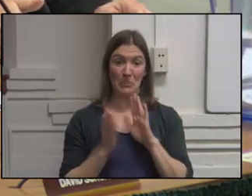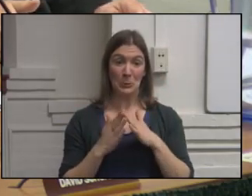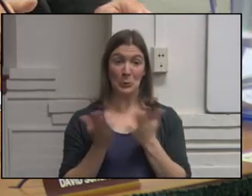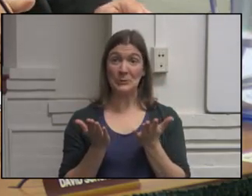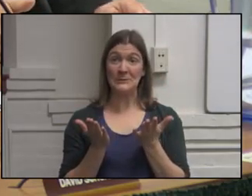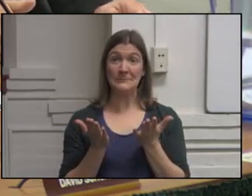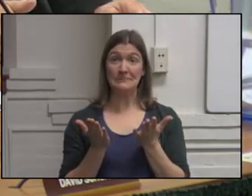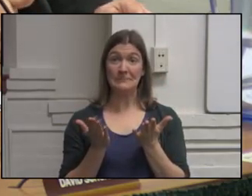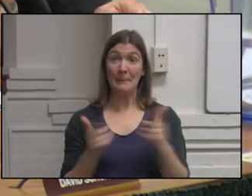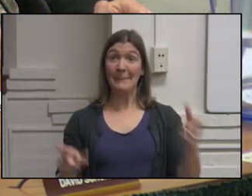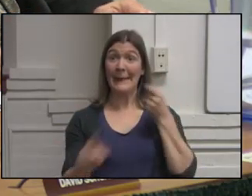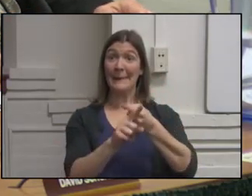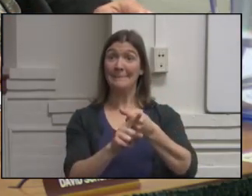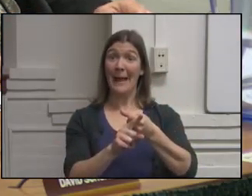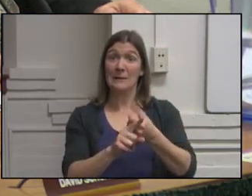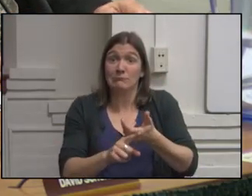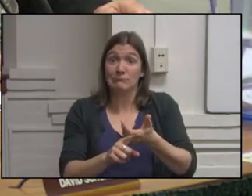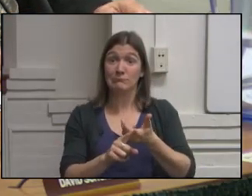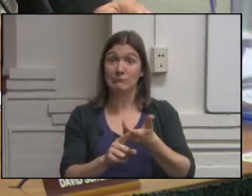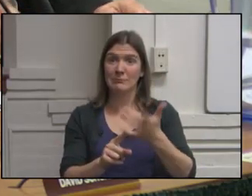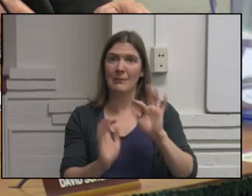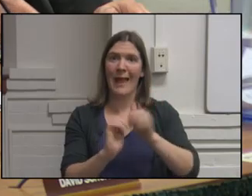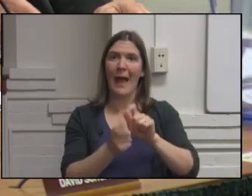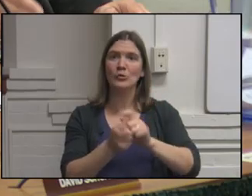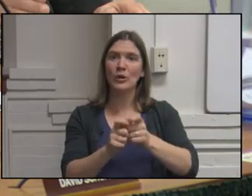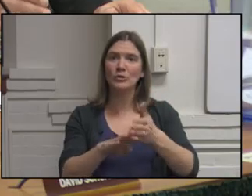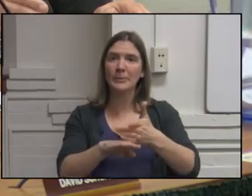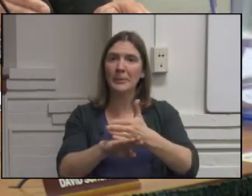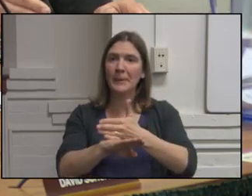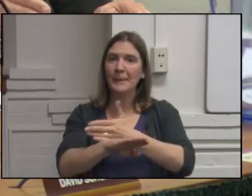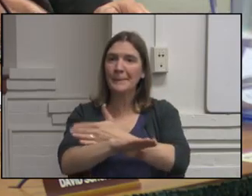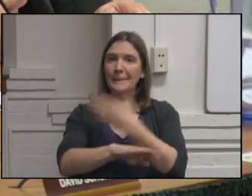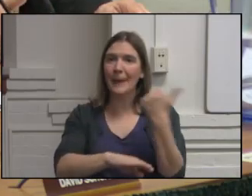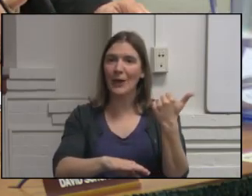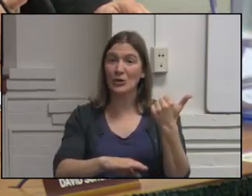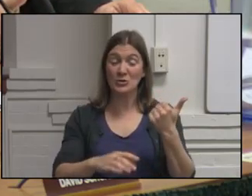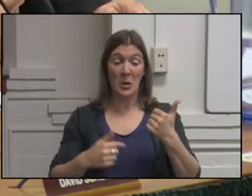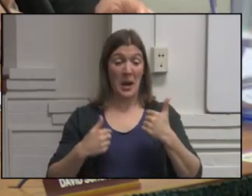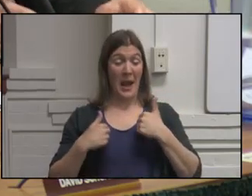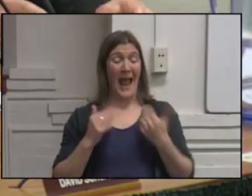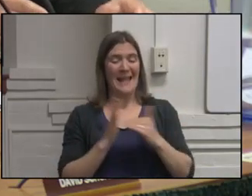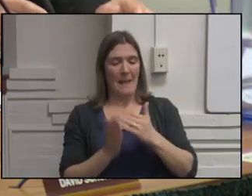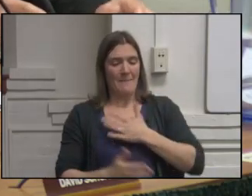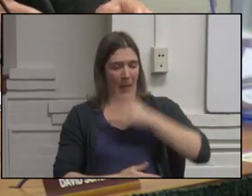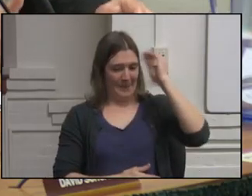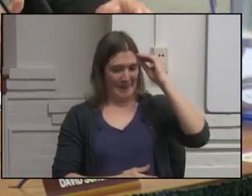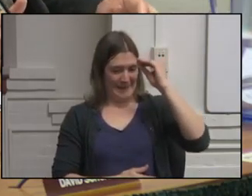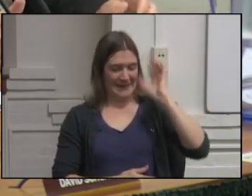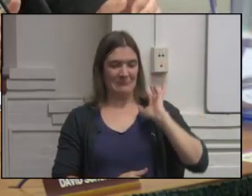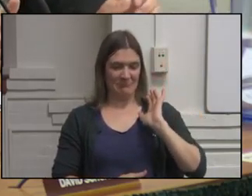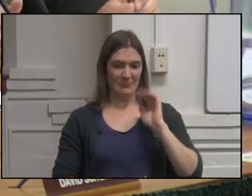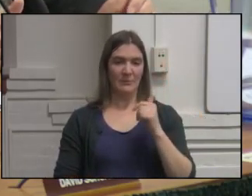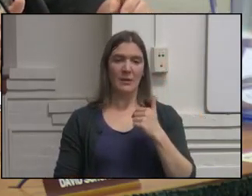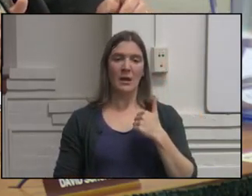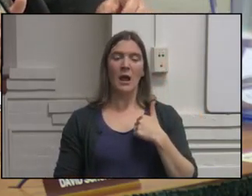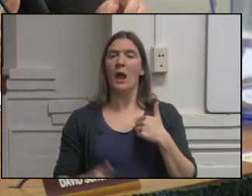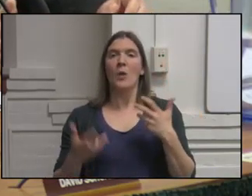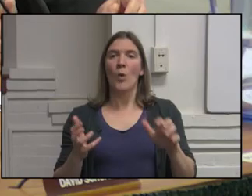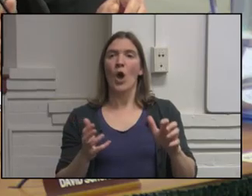community, affect change? And I, speaking again for myself, I am not going to